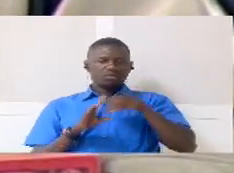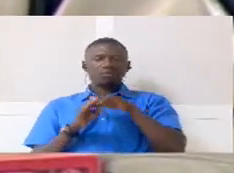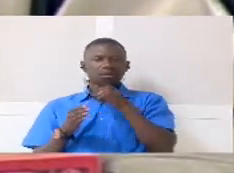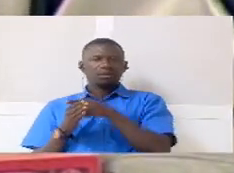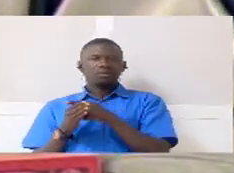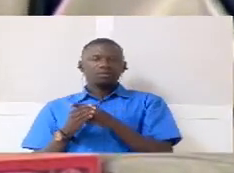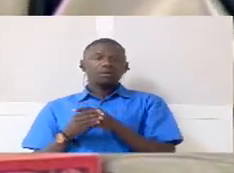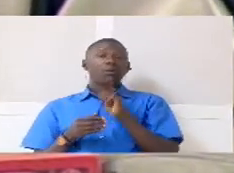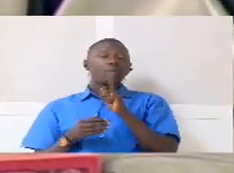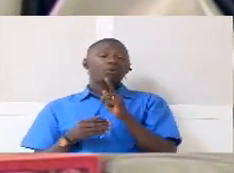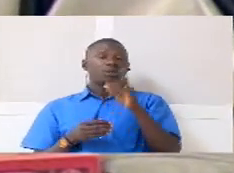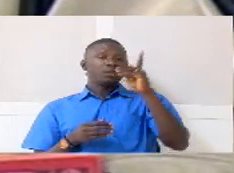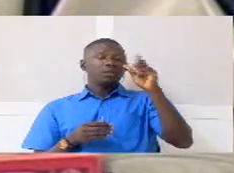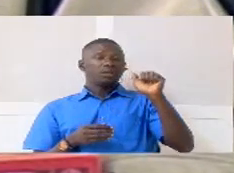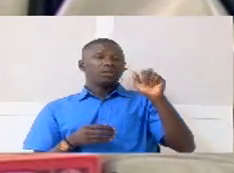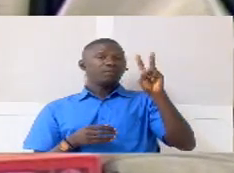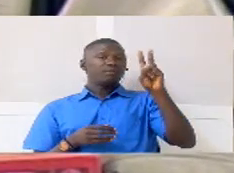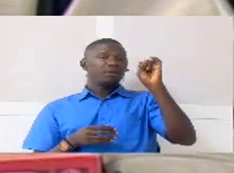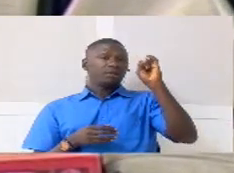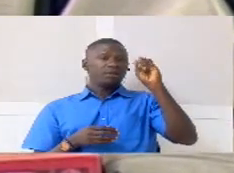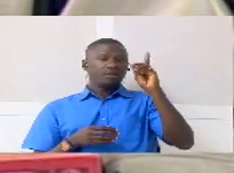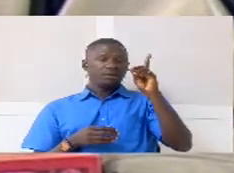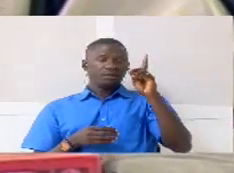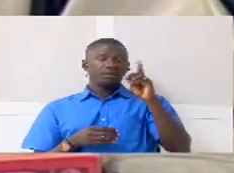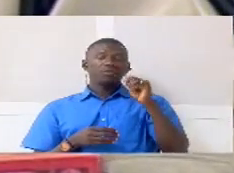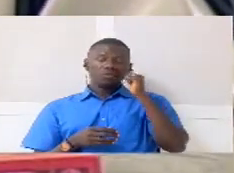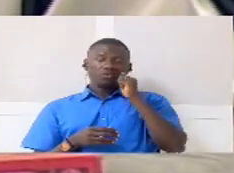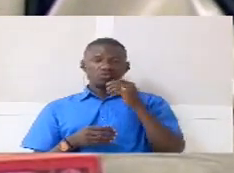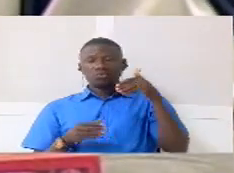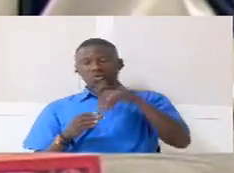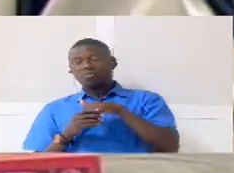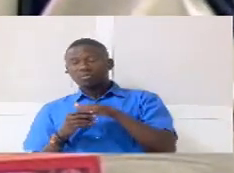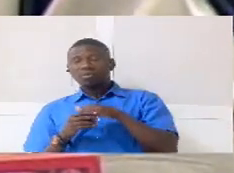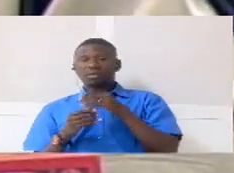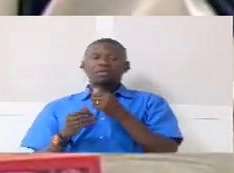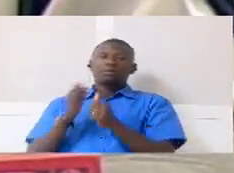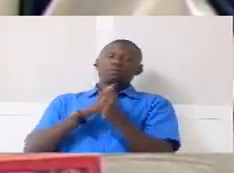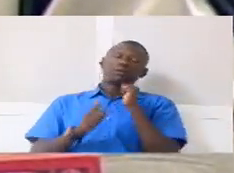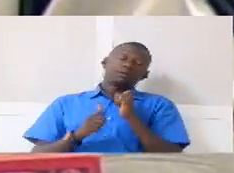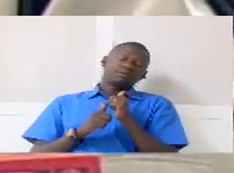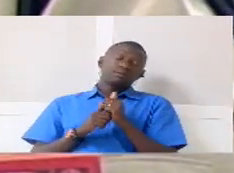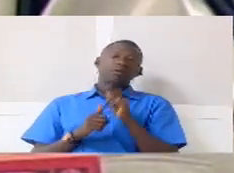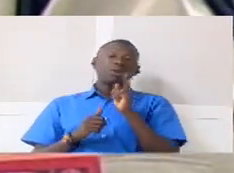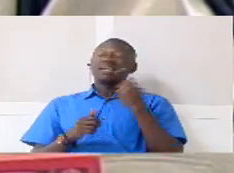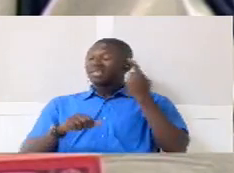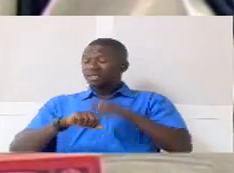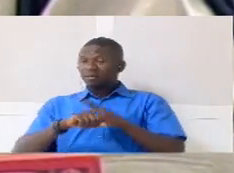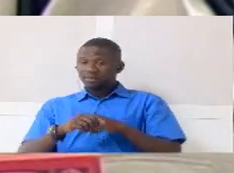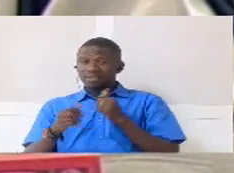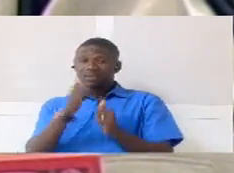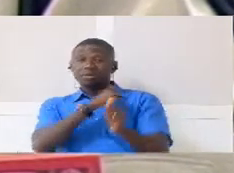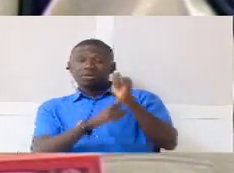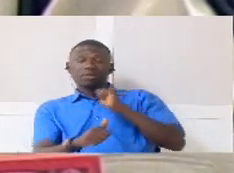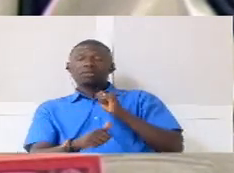while, he's brought back. Alo murunguna obi kake mole kairati because akana kelola. And each time he returns, it was always not a